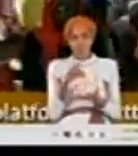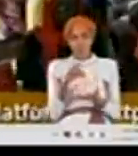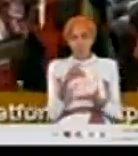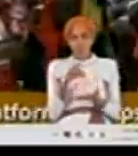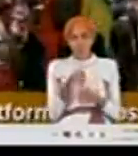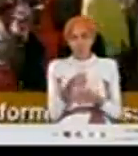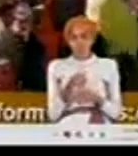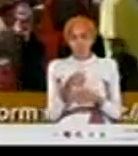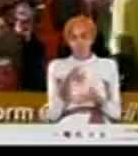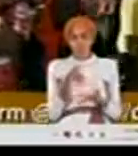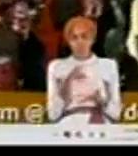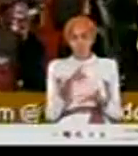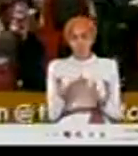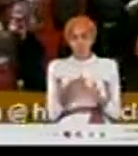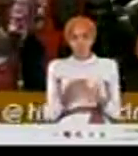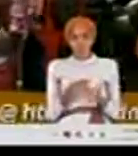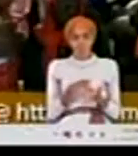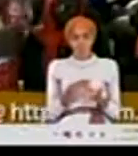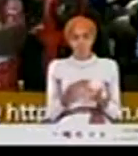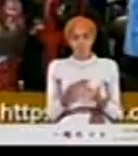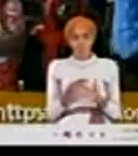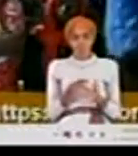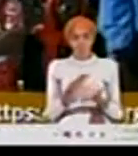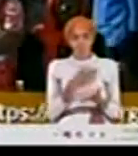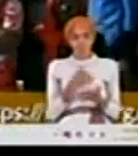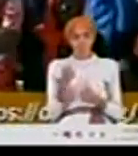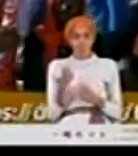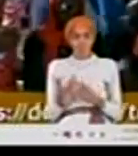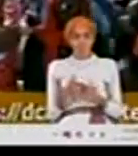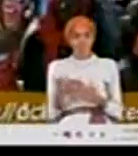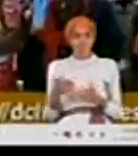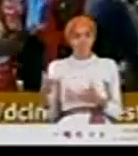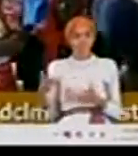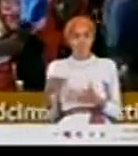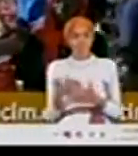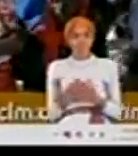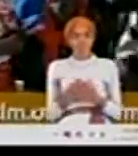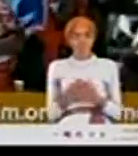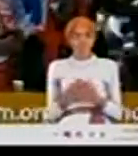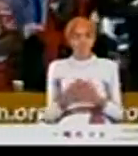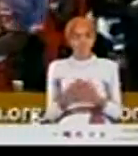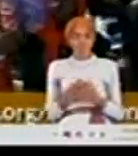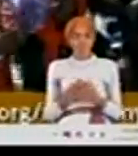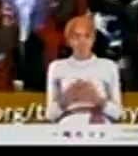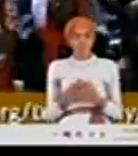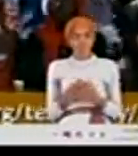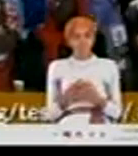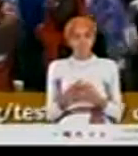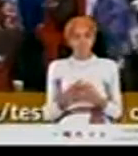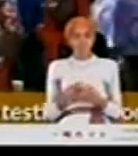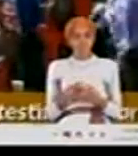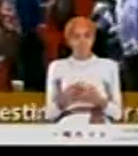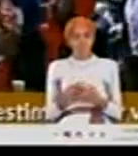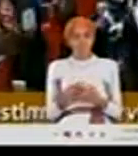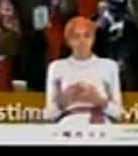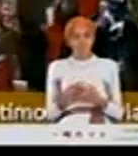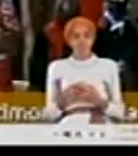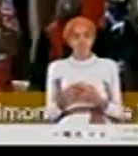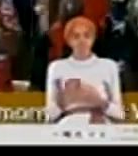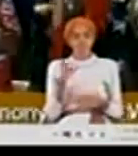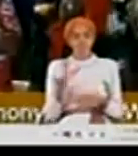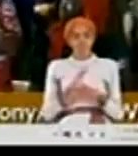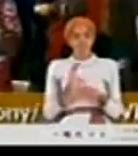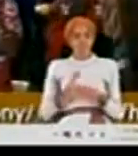everything unfolded, the members of the Deeper Life Church came to the prison. He was ministered to, he